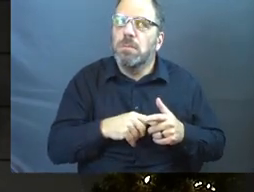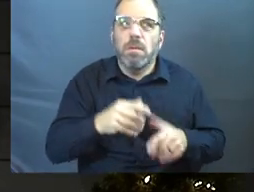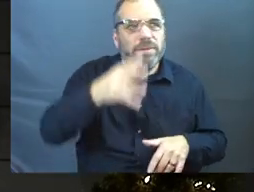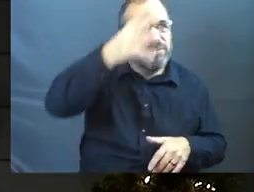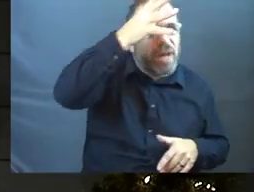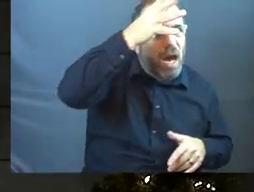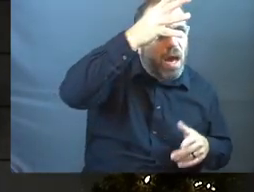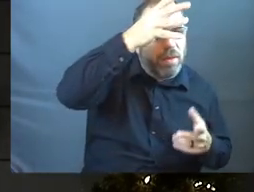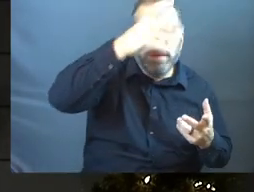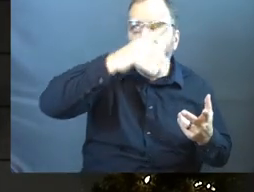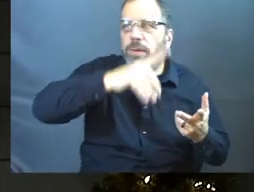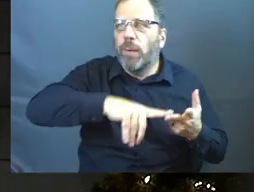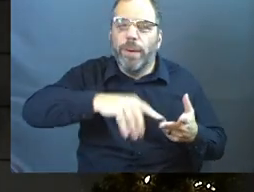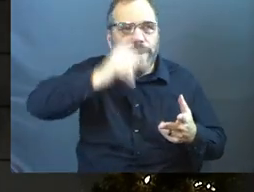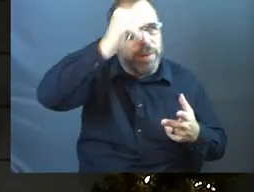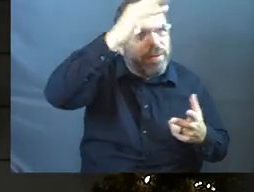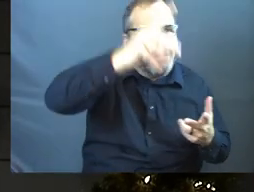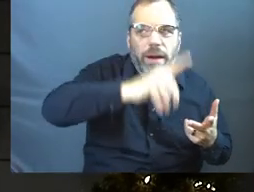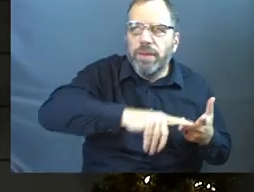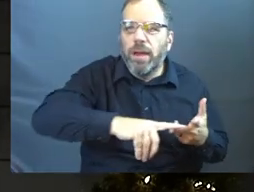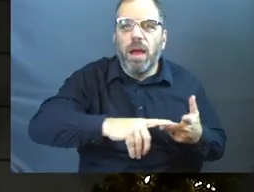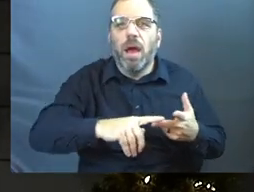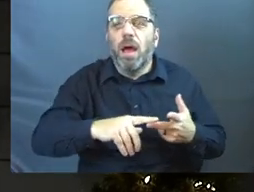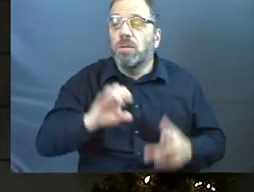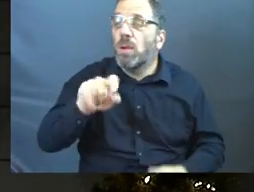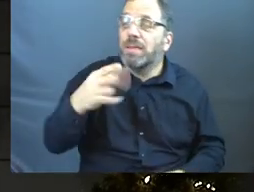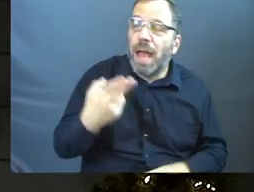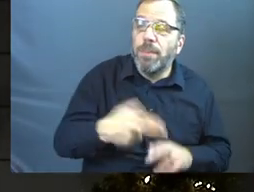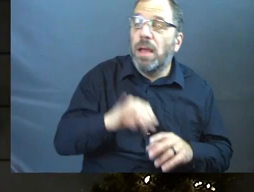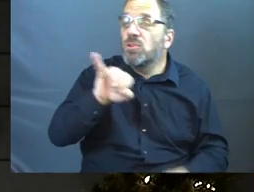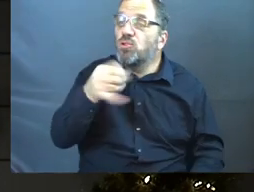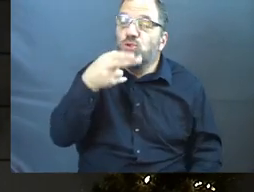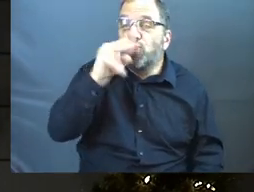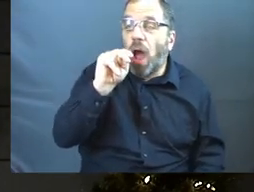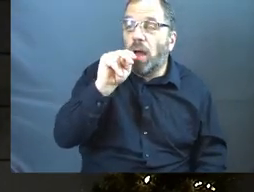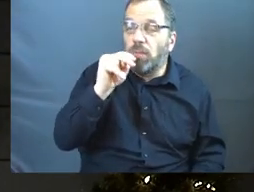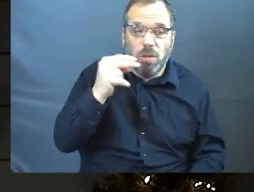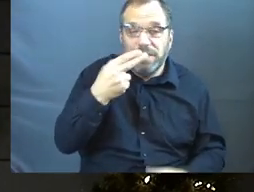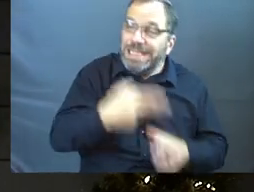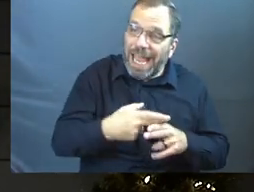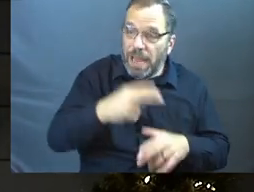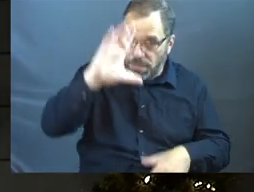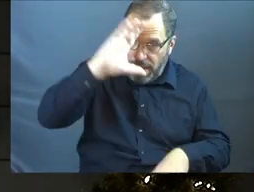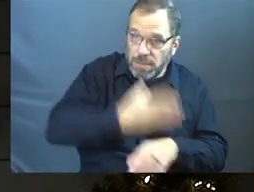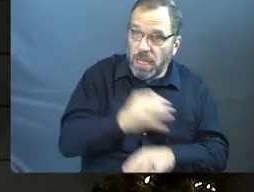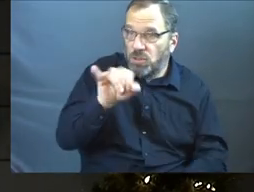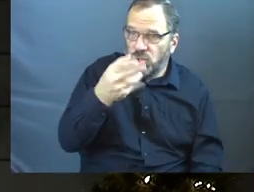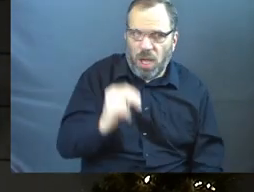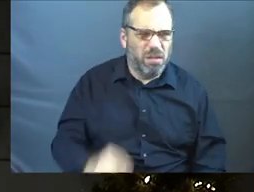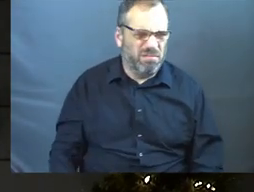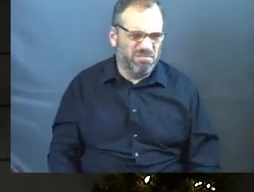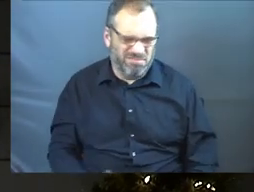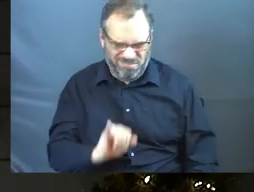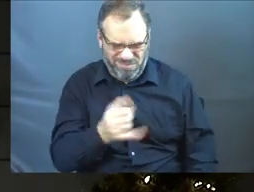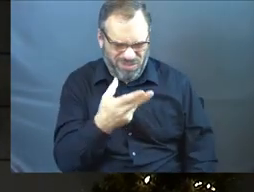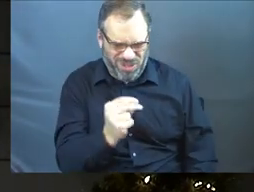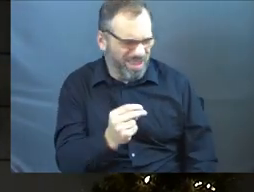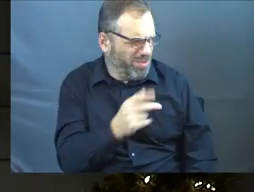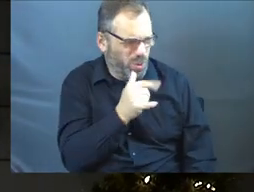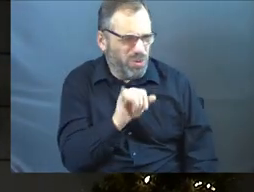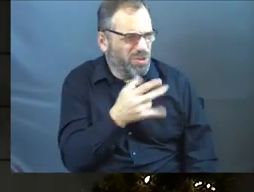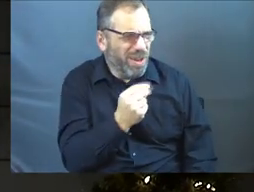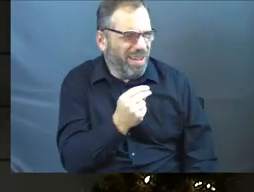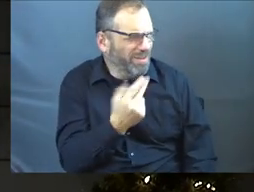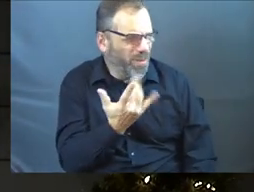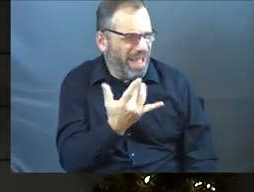his father? What do we do? You know what I mean? Like, and Elizabeth's like, oh, let's name him John, right? We got to name him John. And people are like, why? Nobody in your family's name